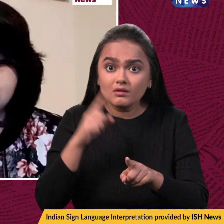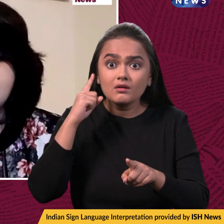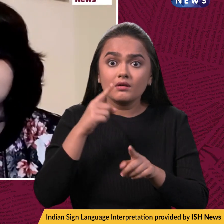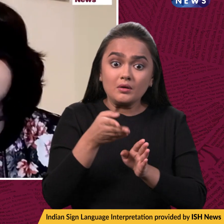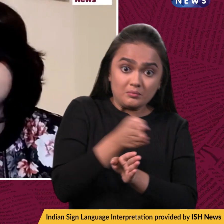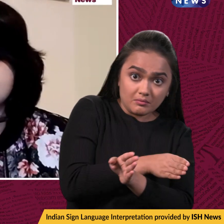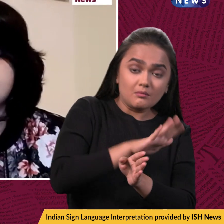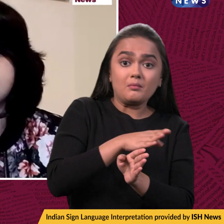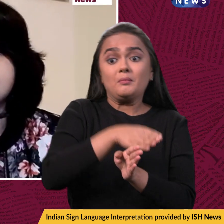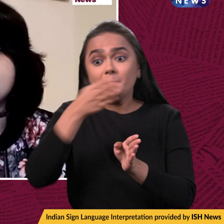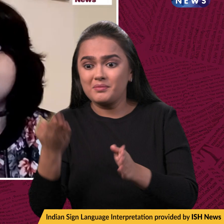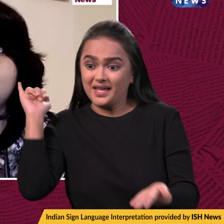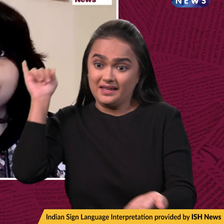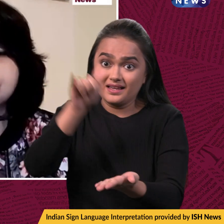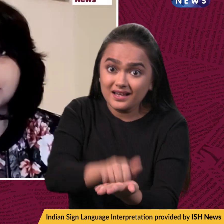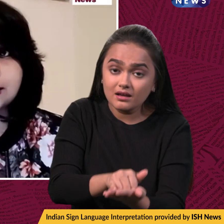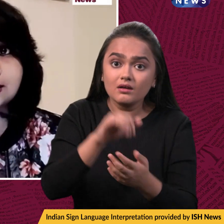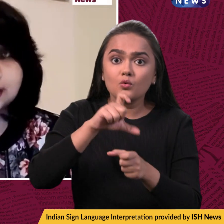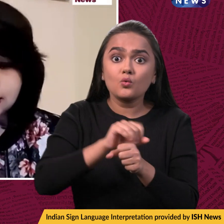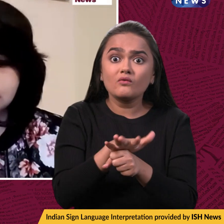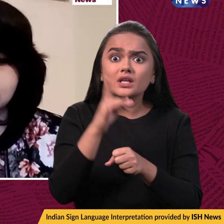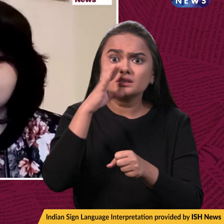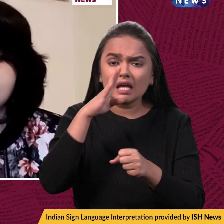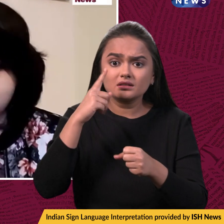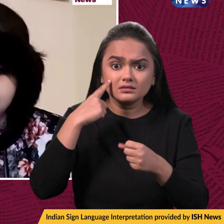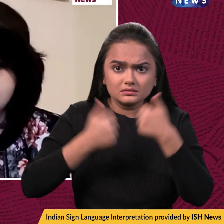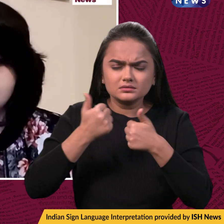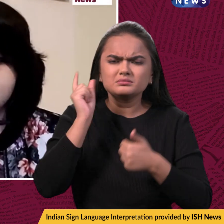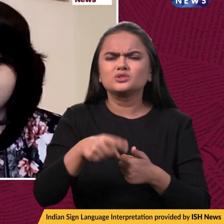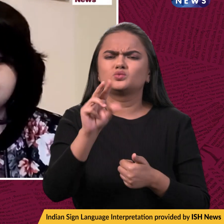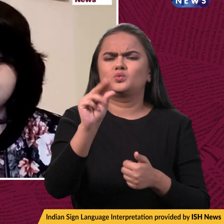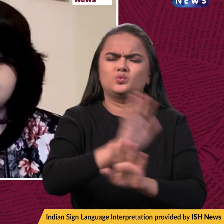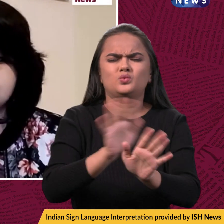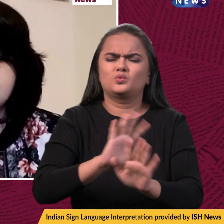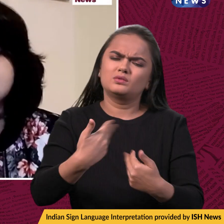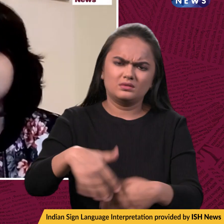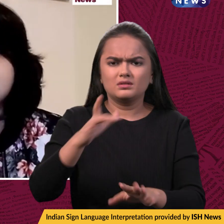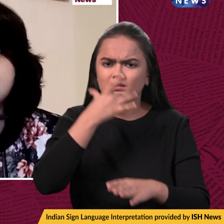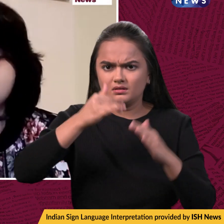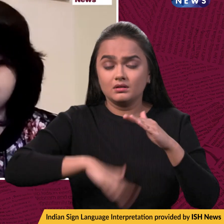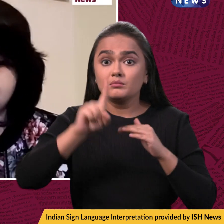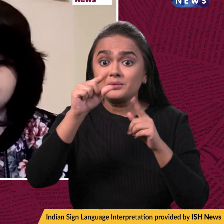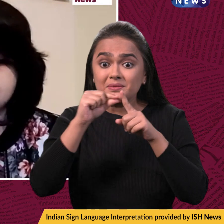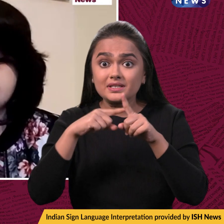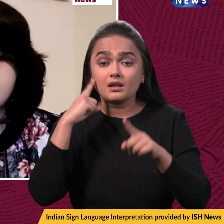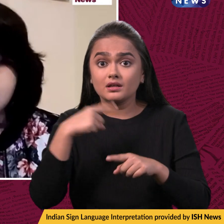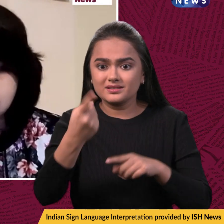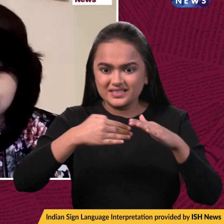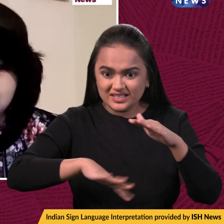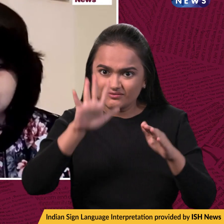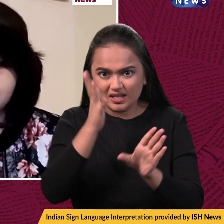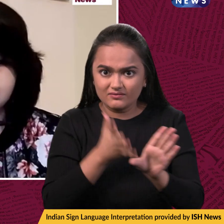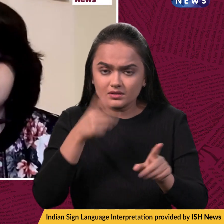both pre and post arrival COVID-19 testing. However, according to PTI, if children below 5 years